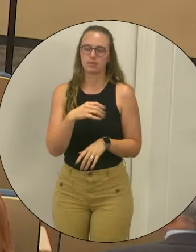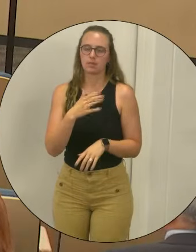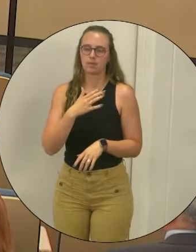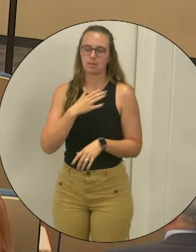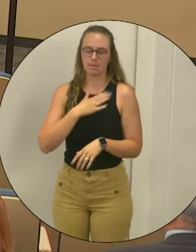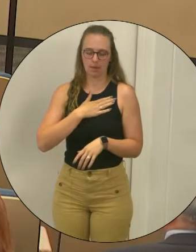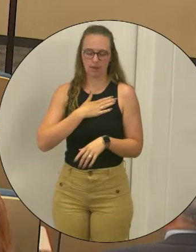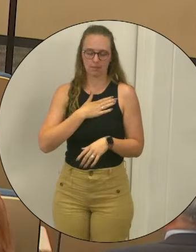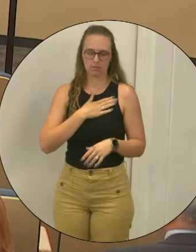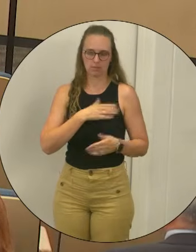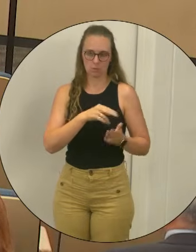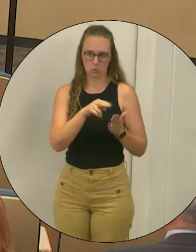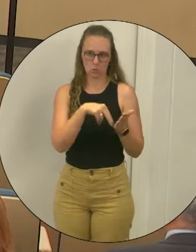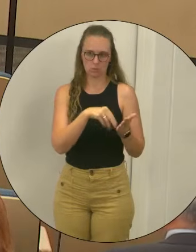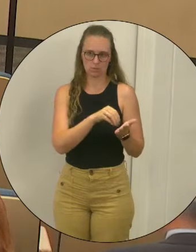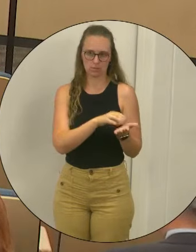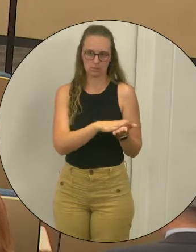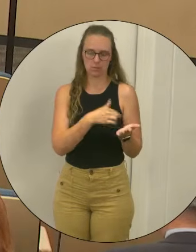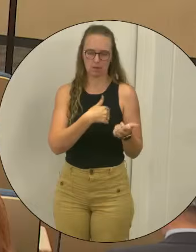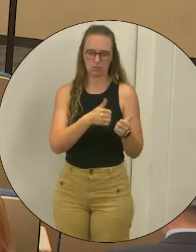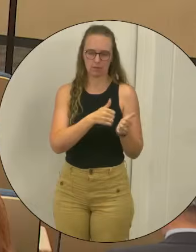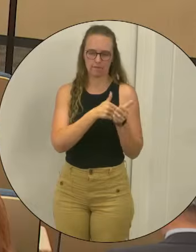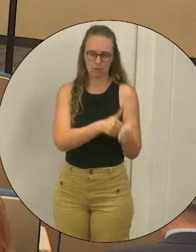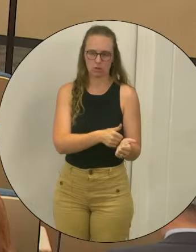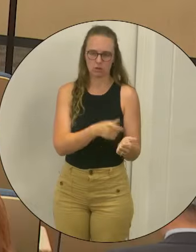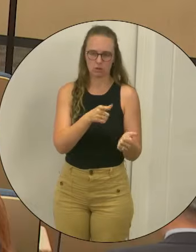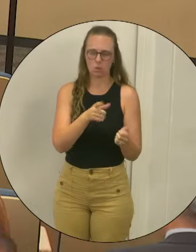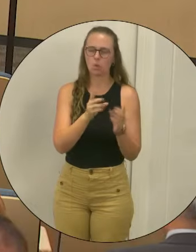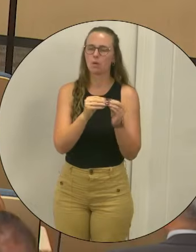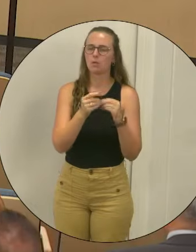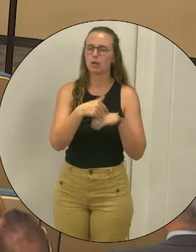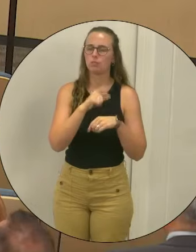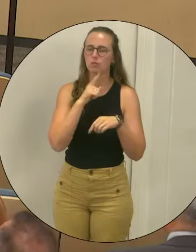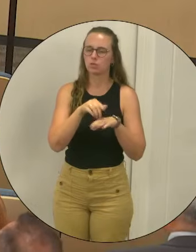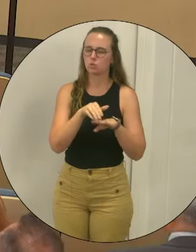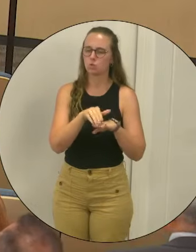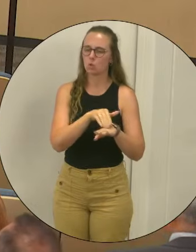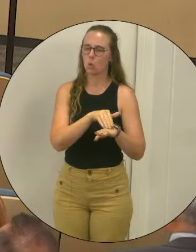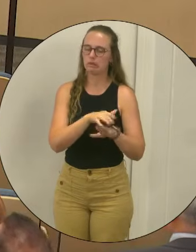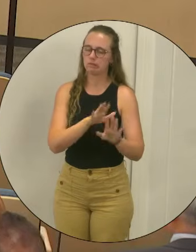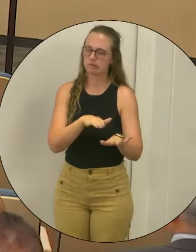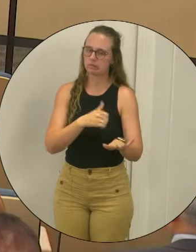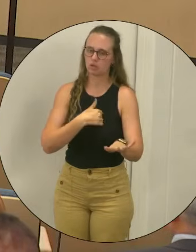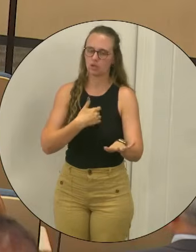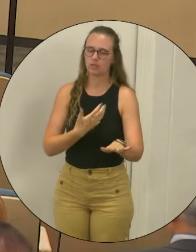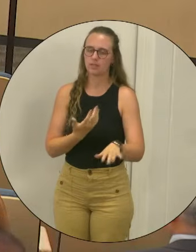mine down, and then I was trying to follow you, so if you can go one more time really slowly, I'm so sorry.